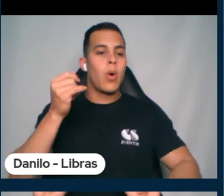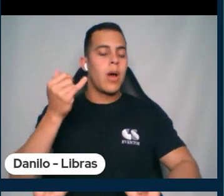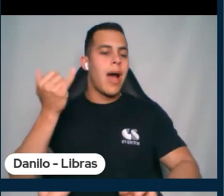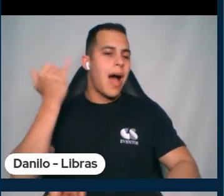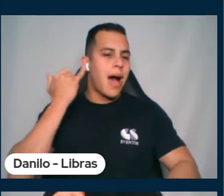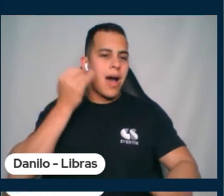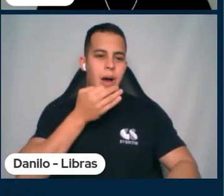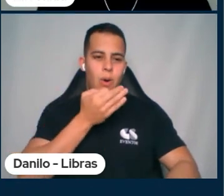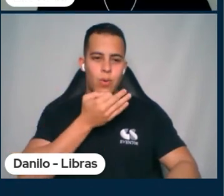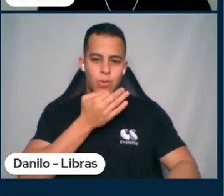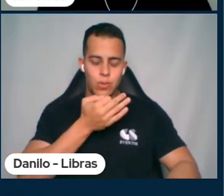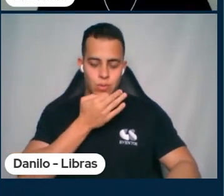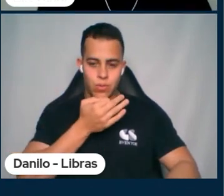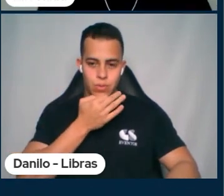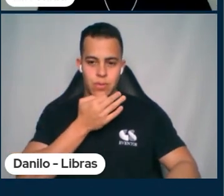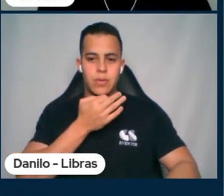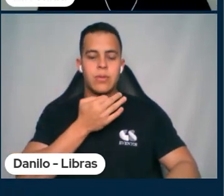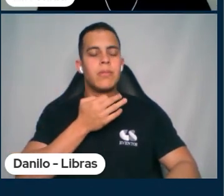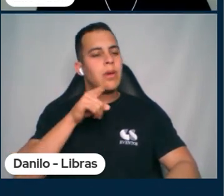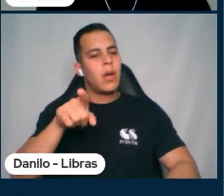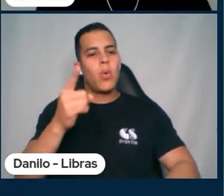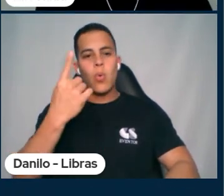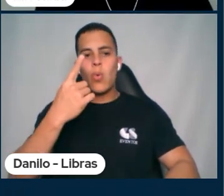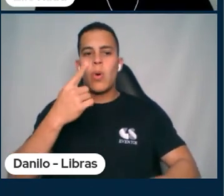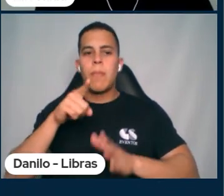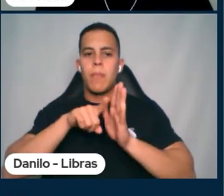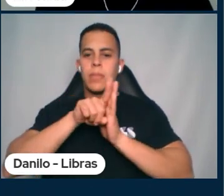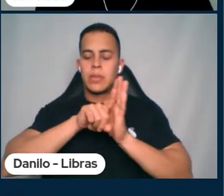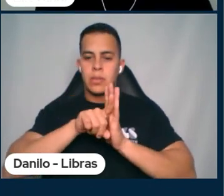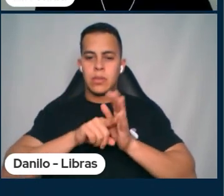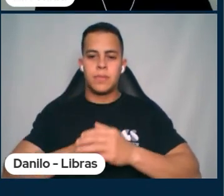an audio, everything in a single query.